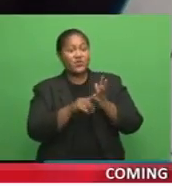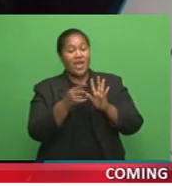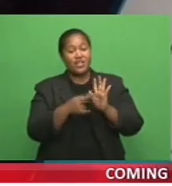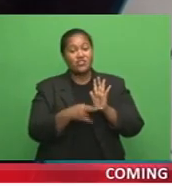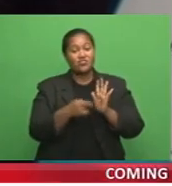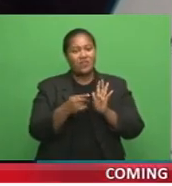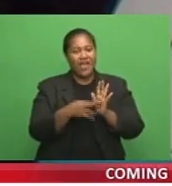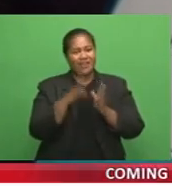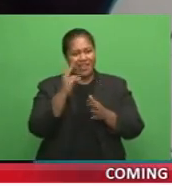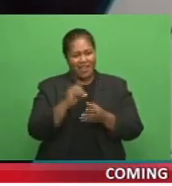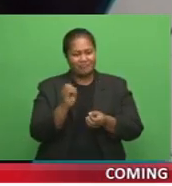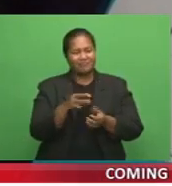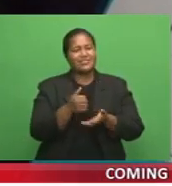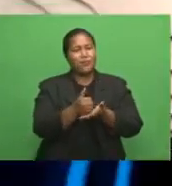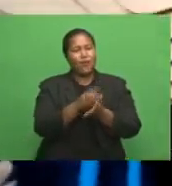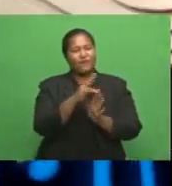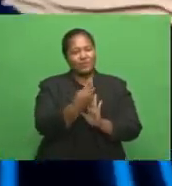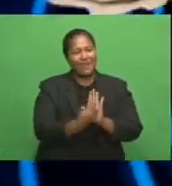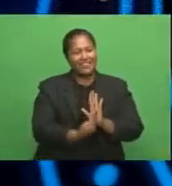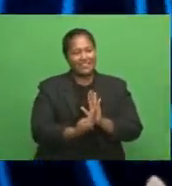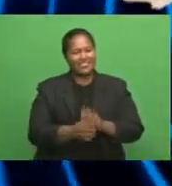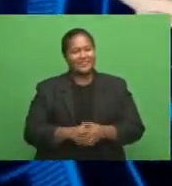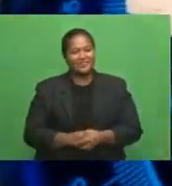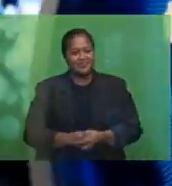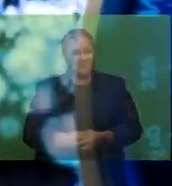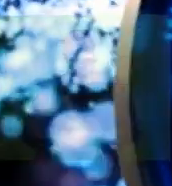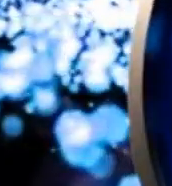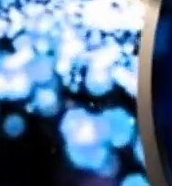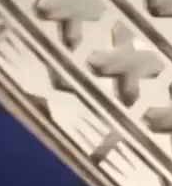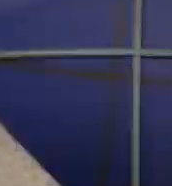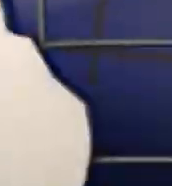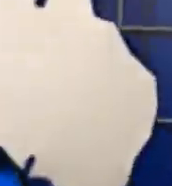throw support for budget.